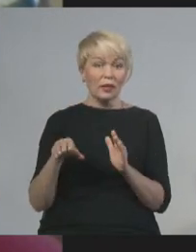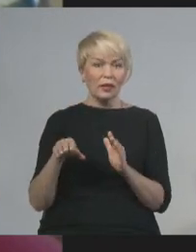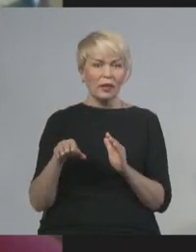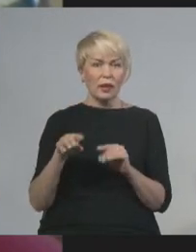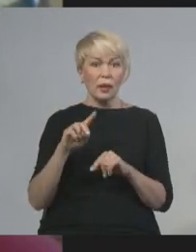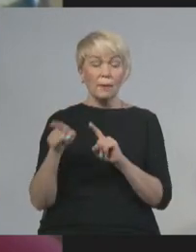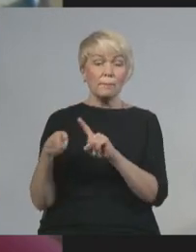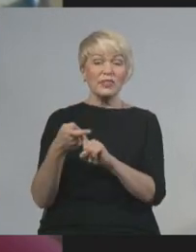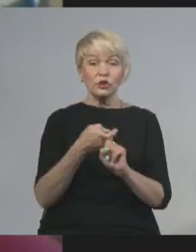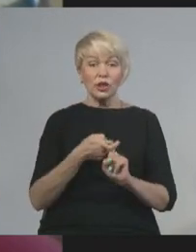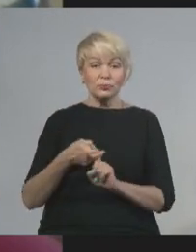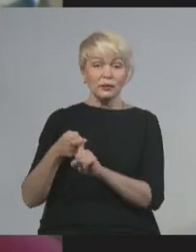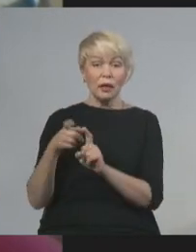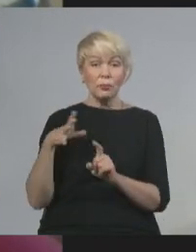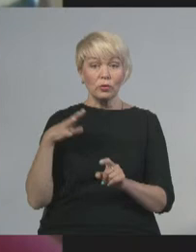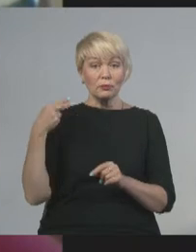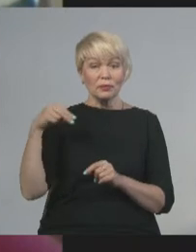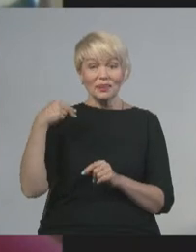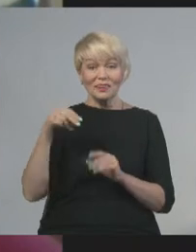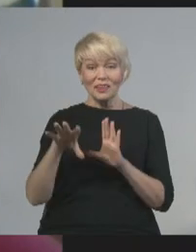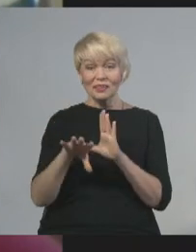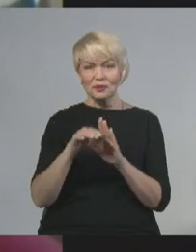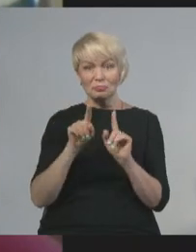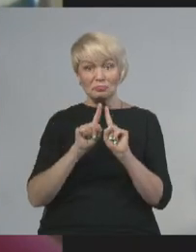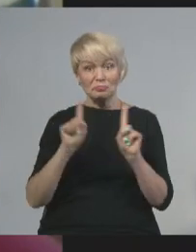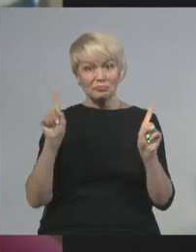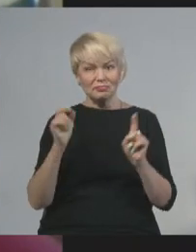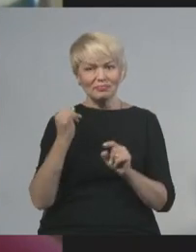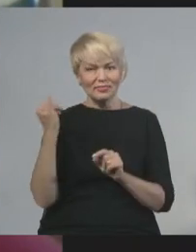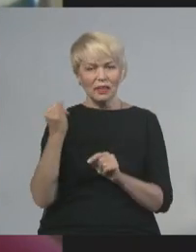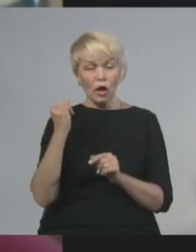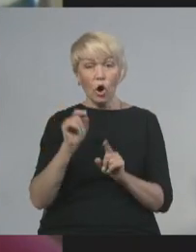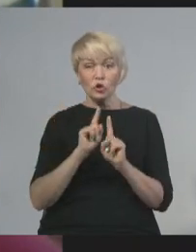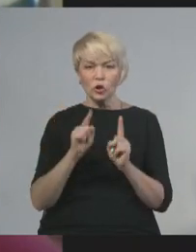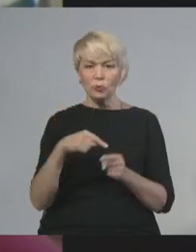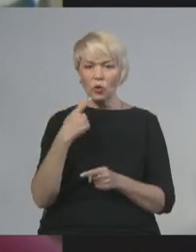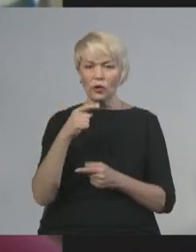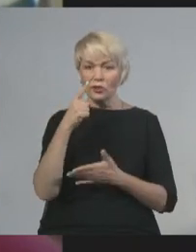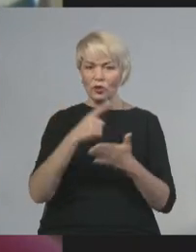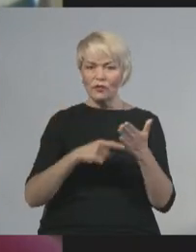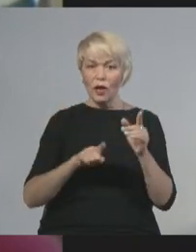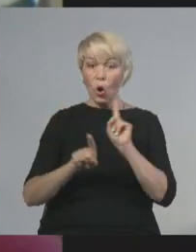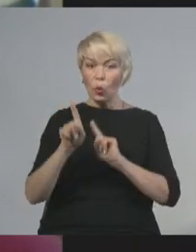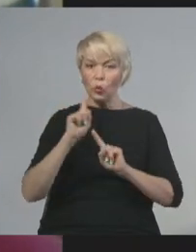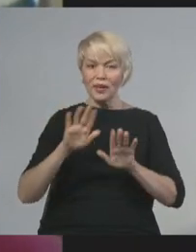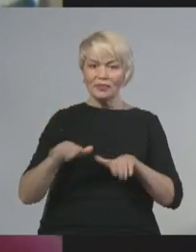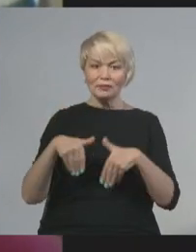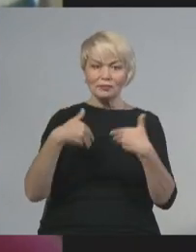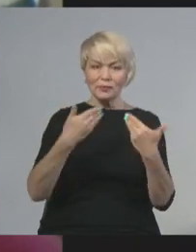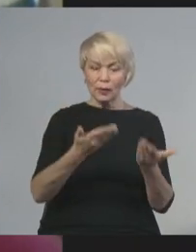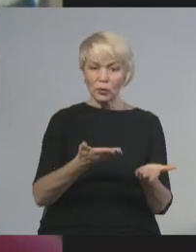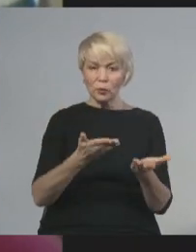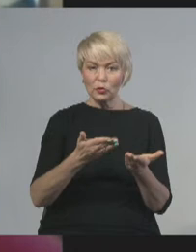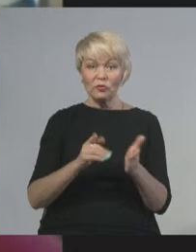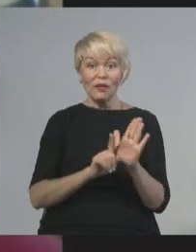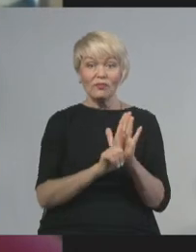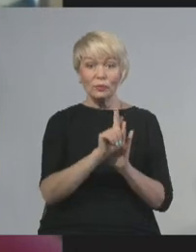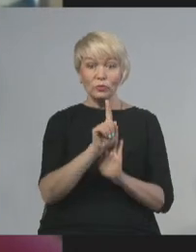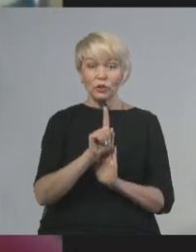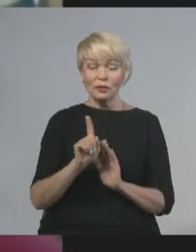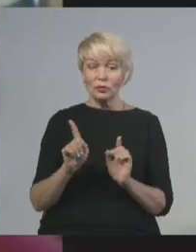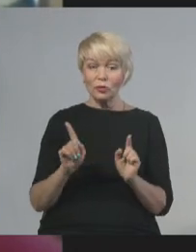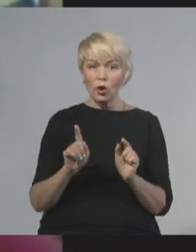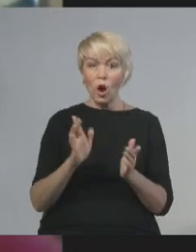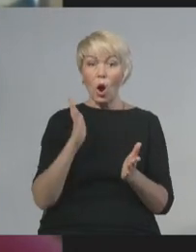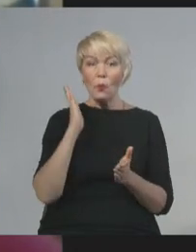trust because the government suggested in the beginning that we'll have uh e-voting or